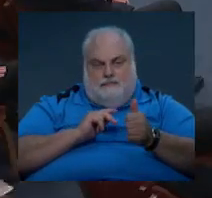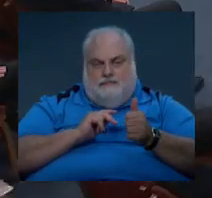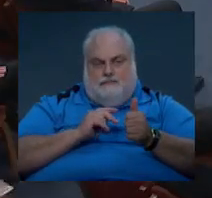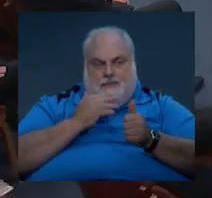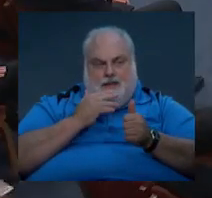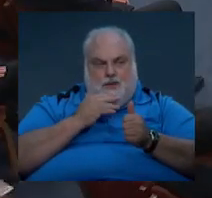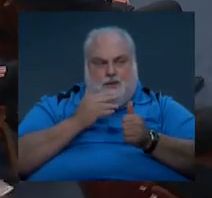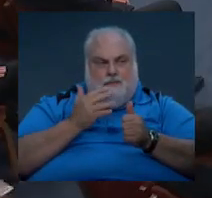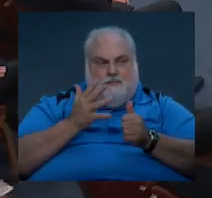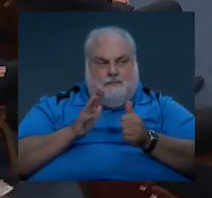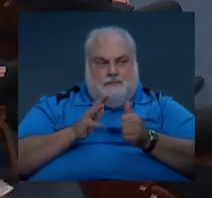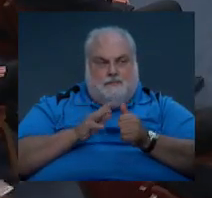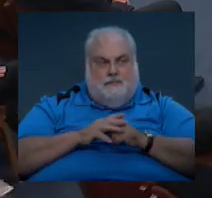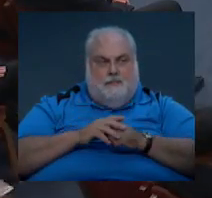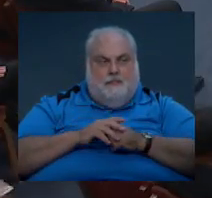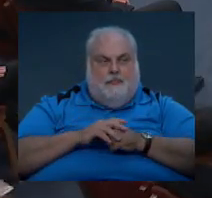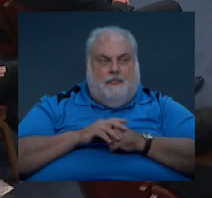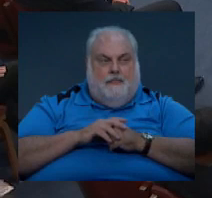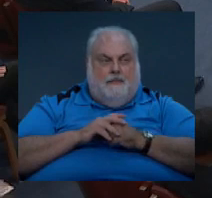on that, Mayor.